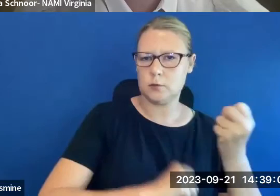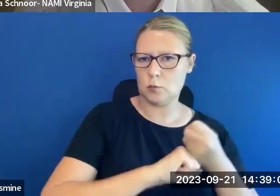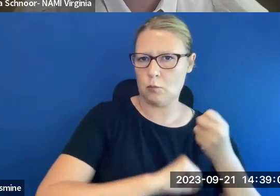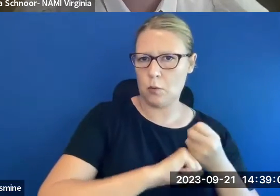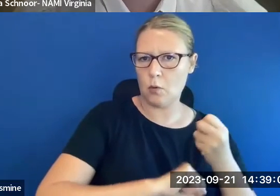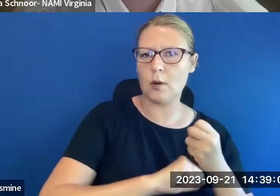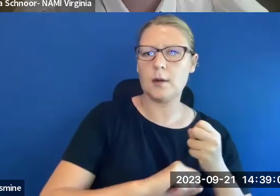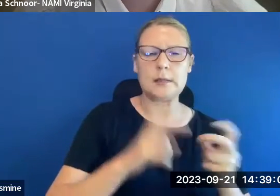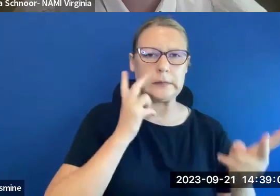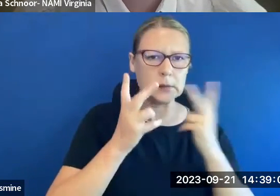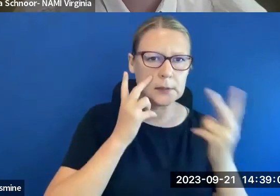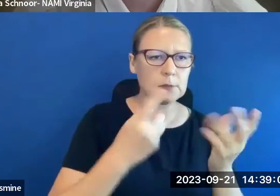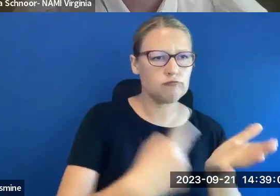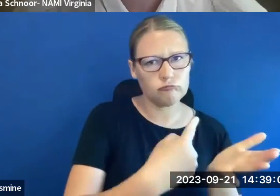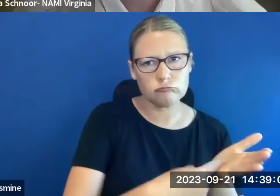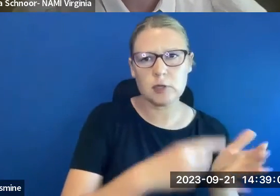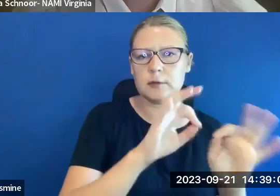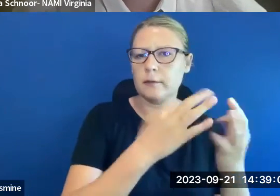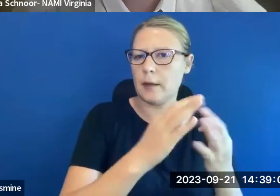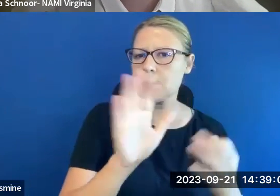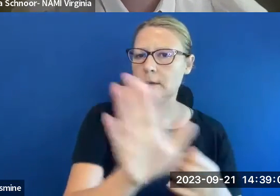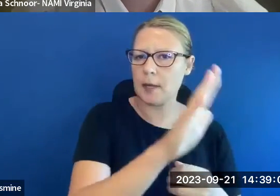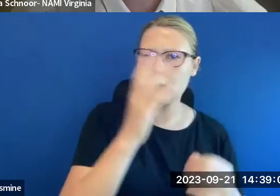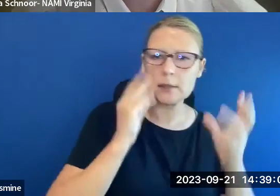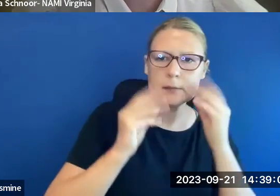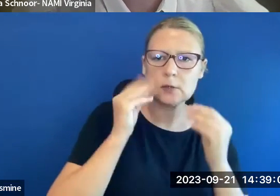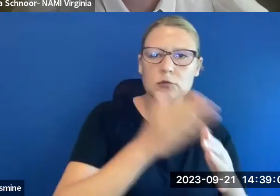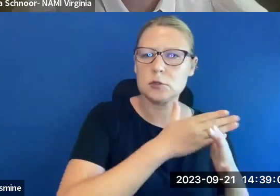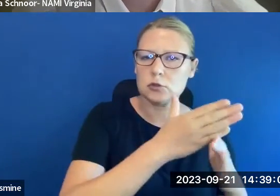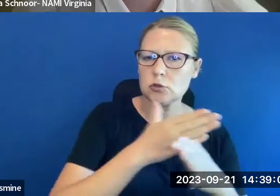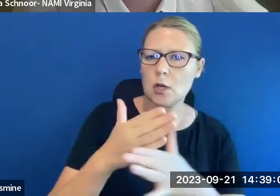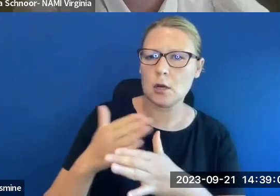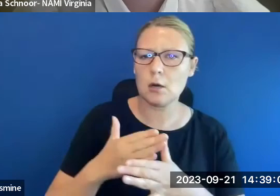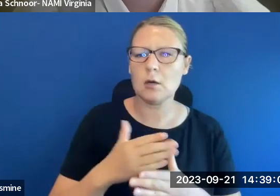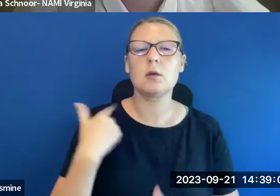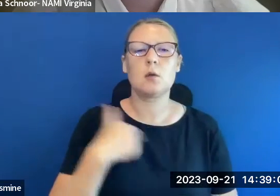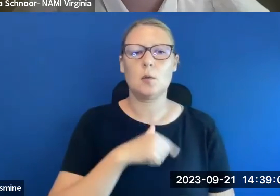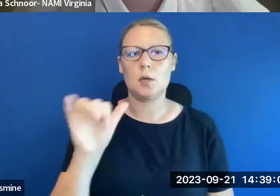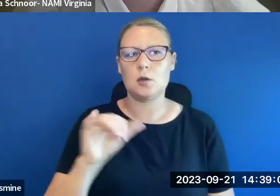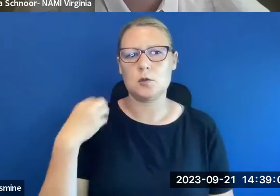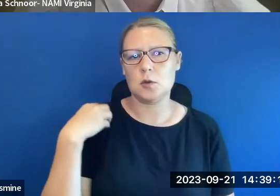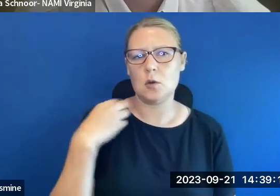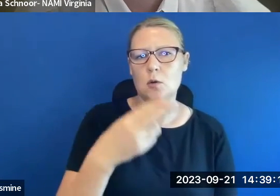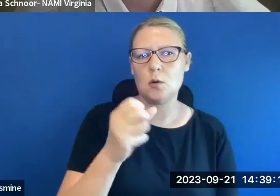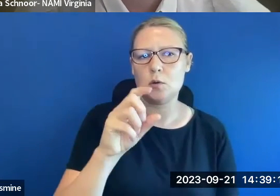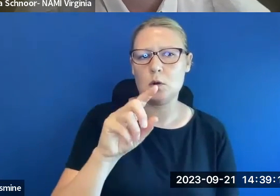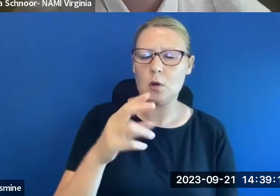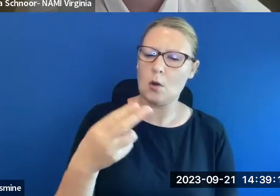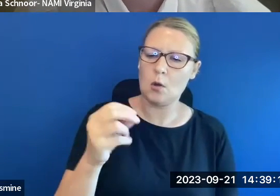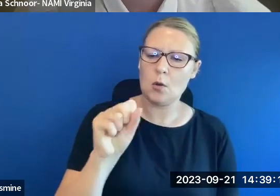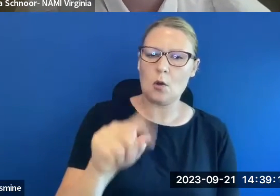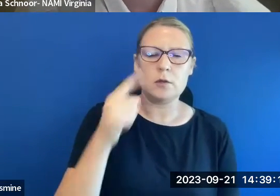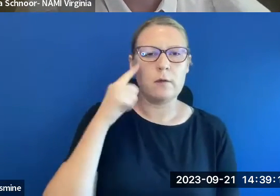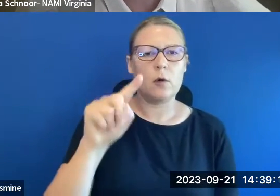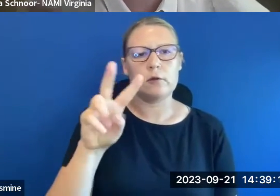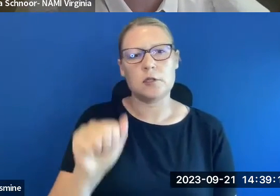parents and families have done in similar situations. We also are the host to the Virginia Family Network, which is specifically for parents